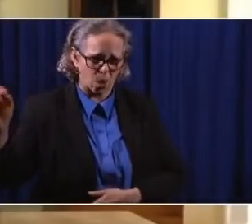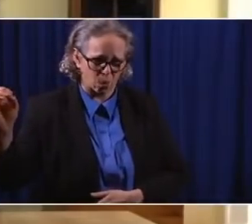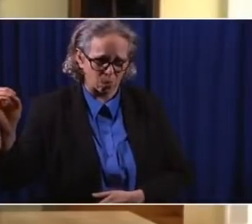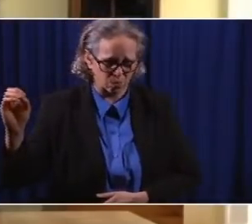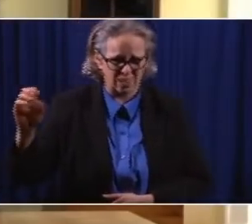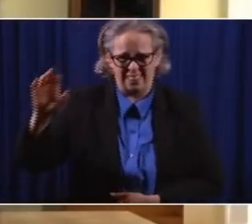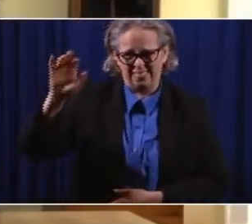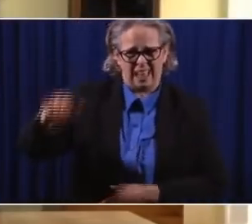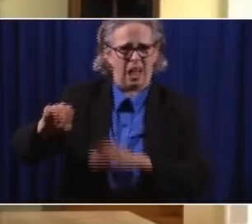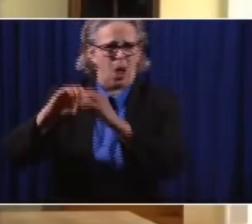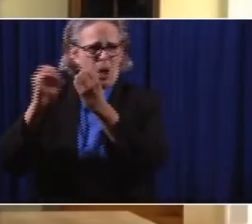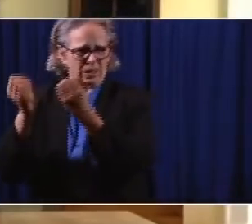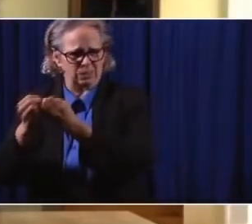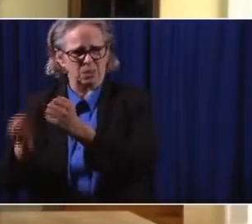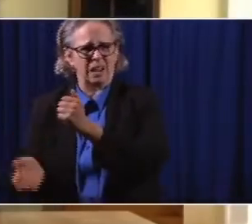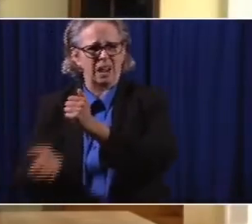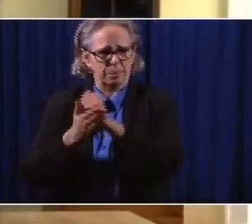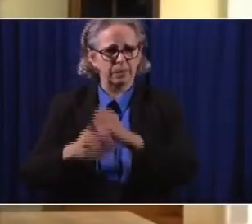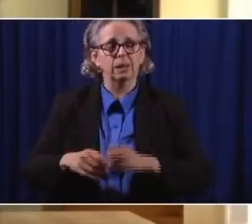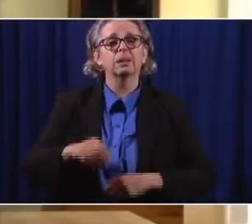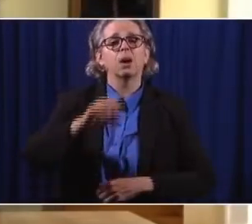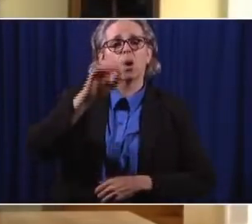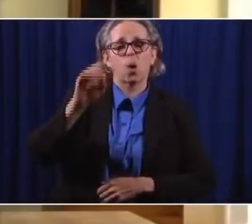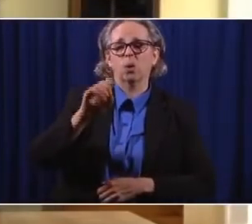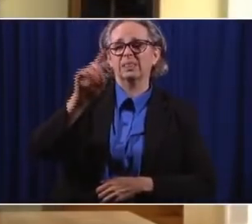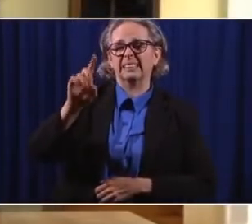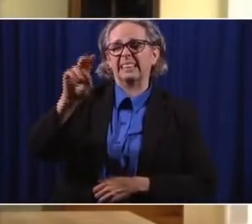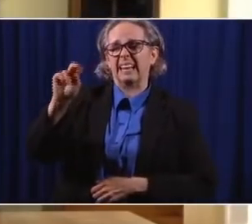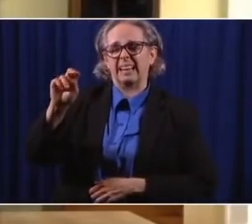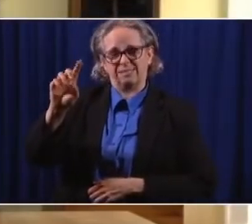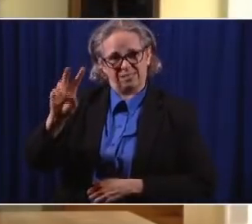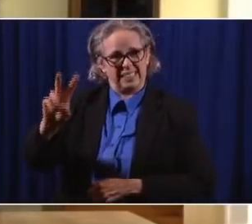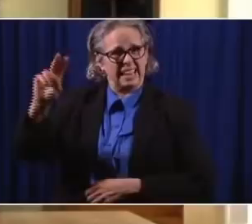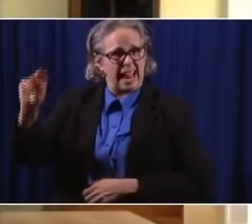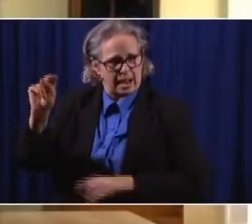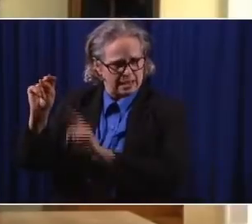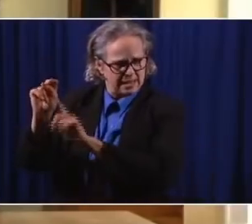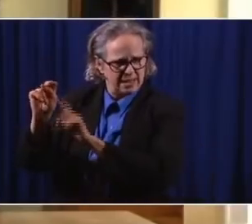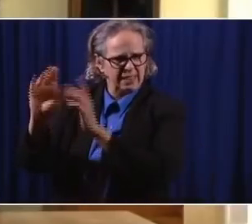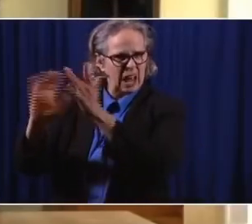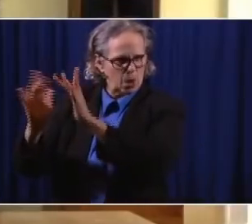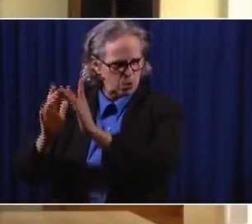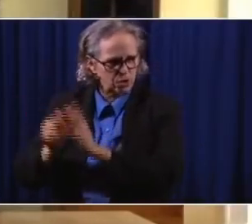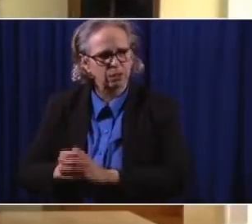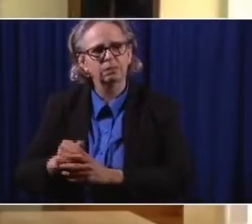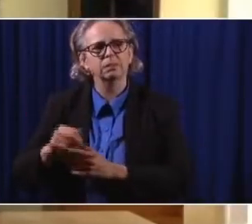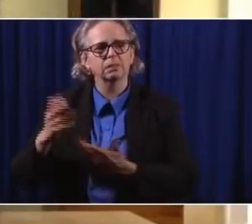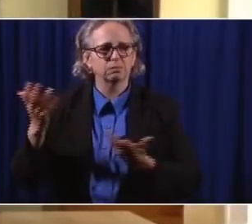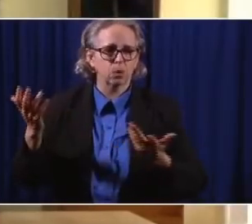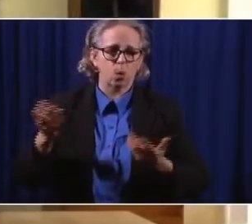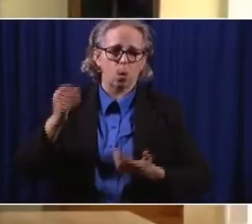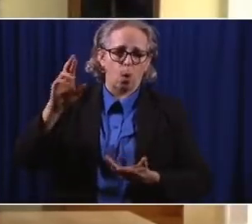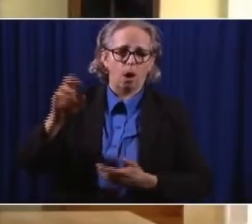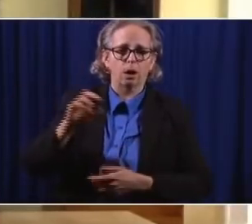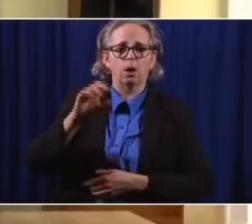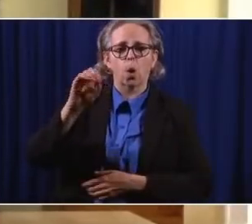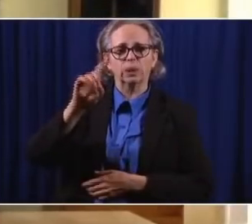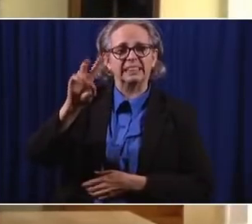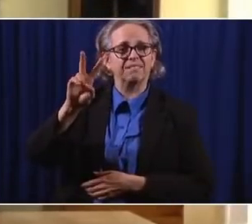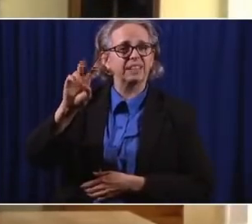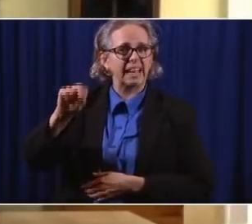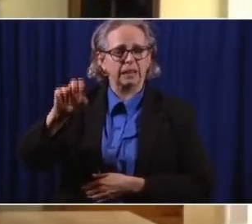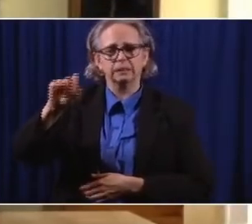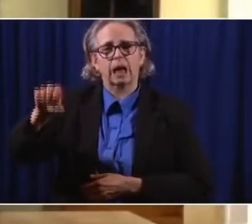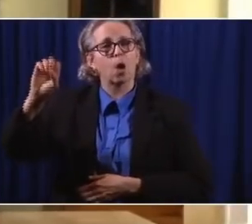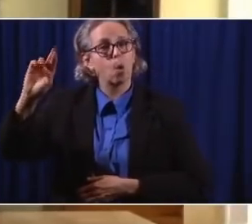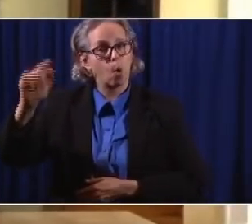800-934-9840. That's the Ohio Domestic Violence Network. You can also visit odvn.org. And of course,